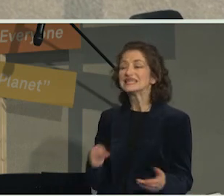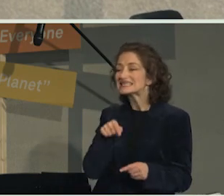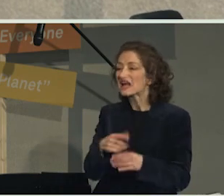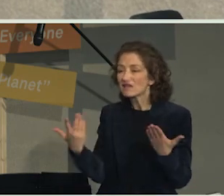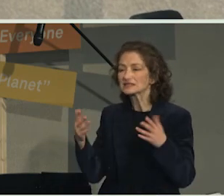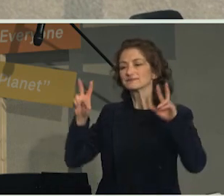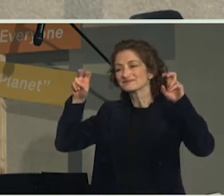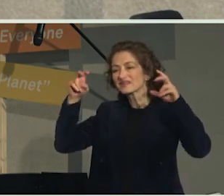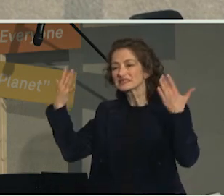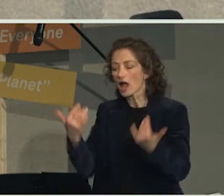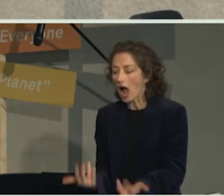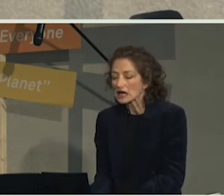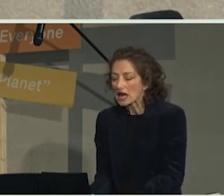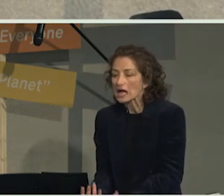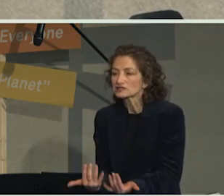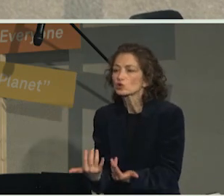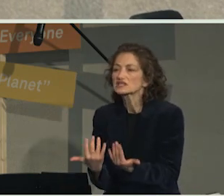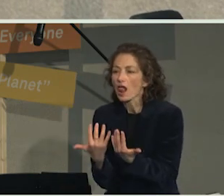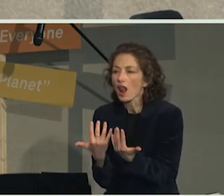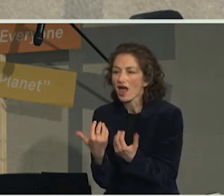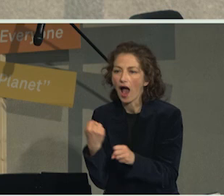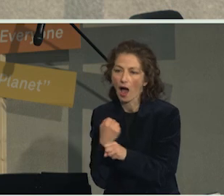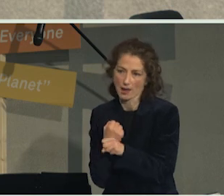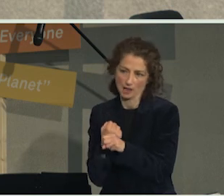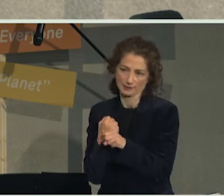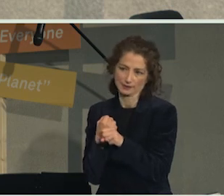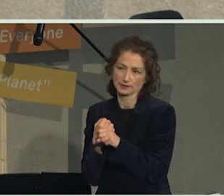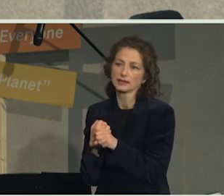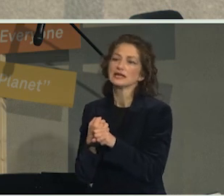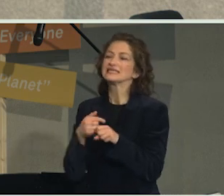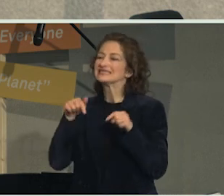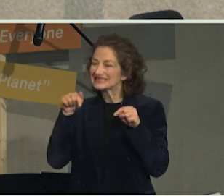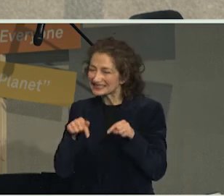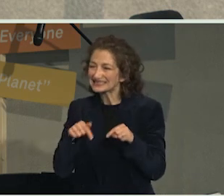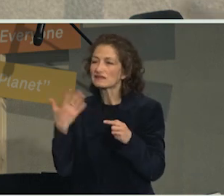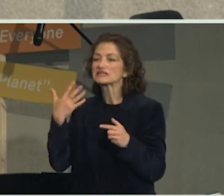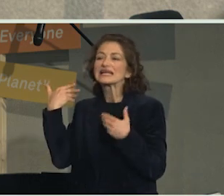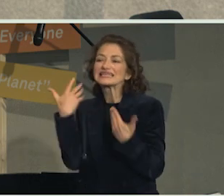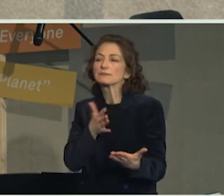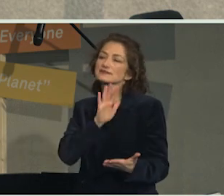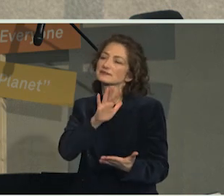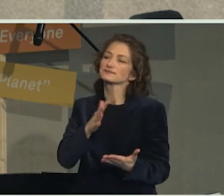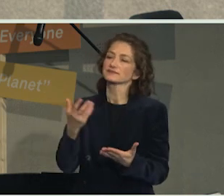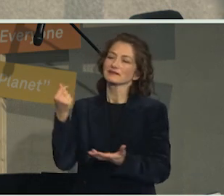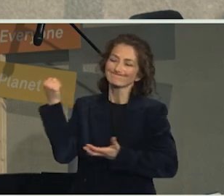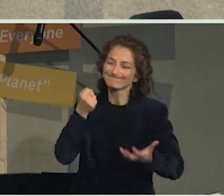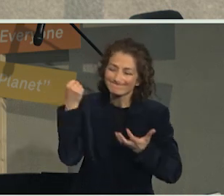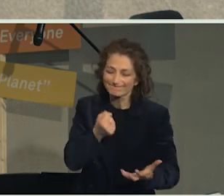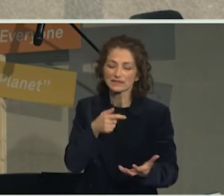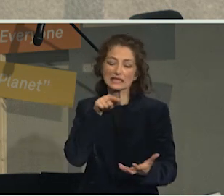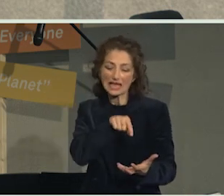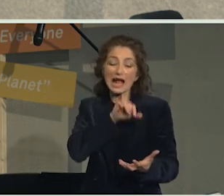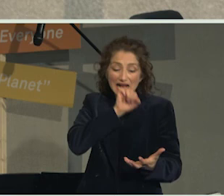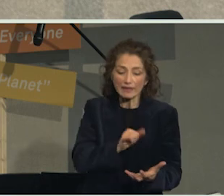mothers, giving them the support they need to heal, giving them the resources they need to come together on a regular basis and begin